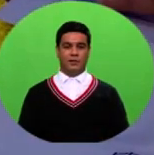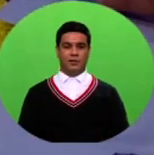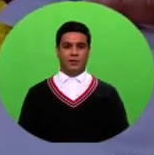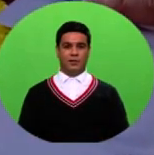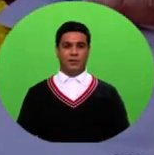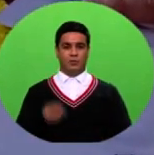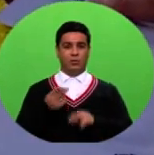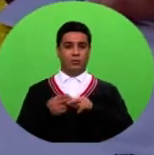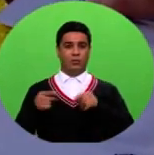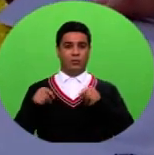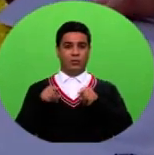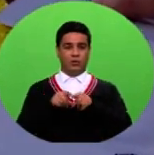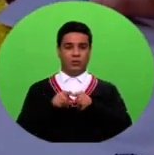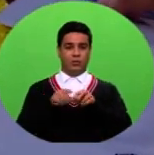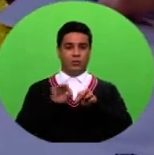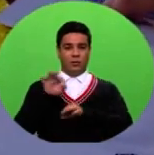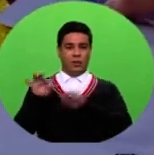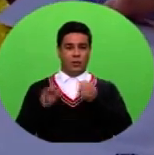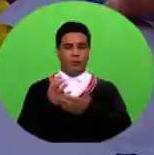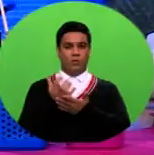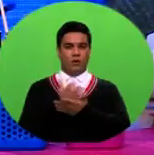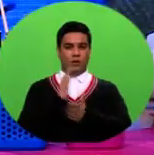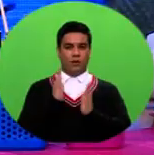mana bunday belgilab olasiz.